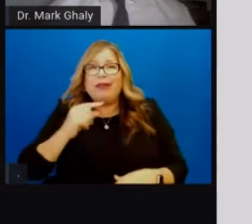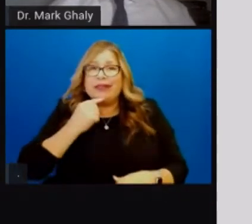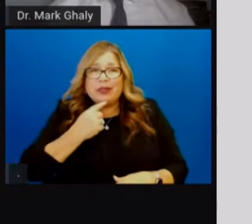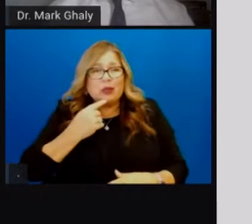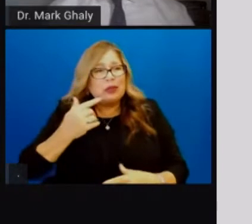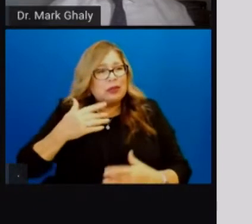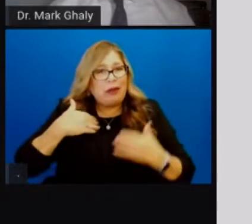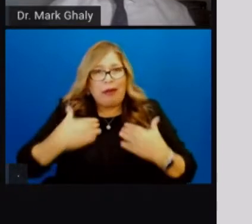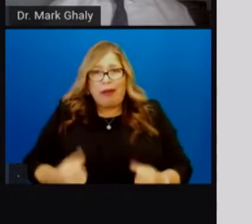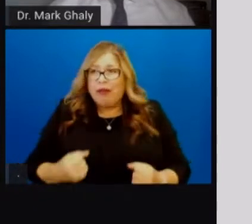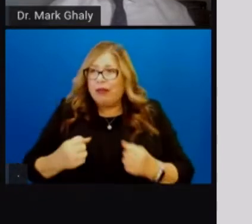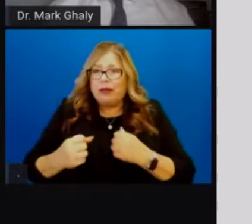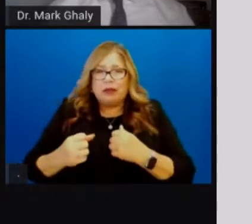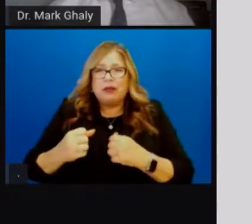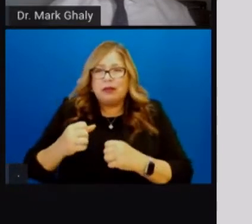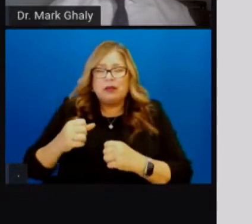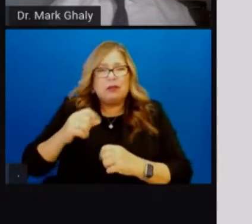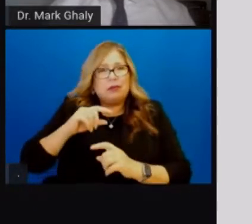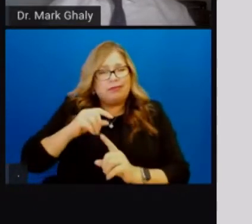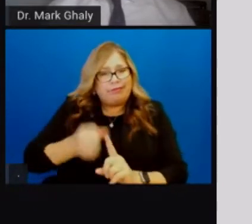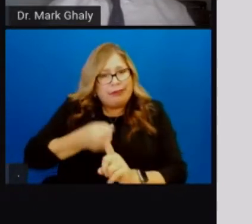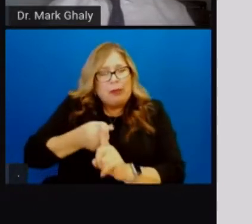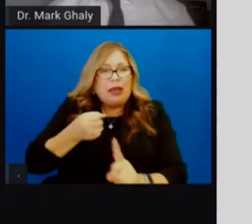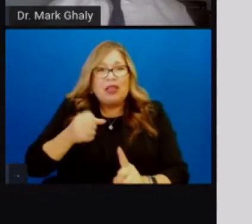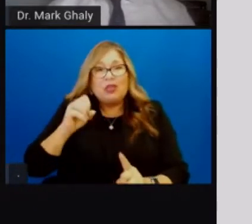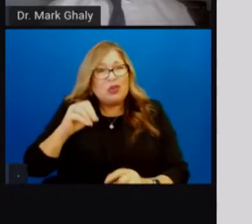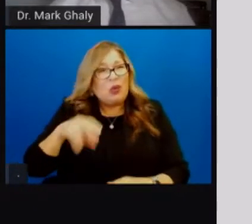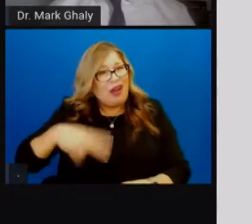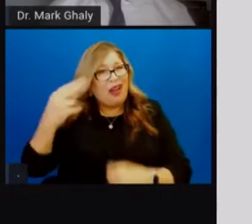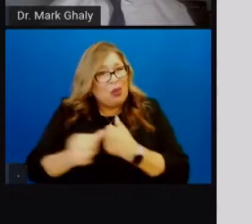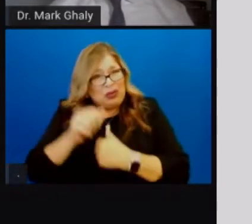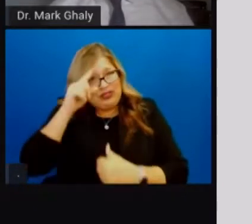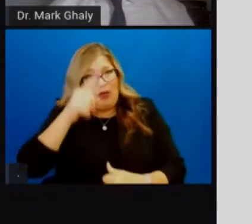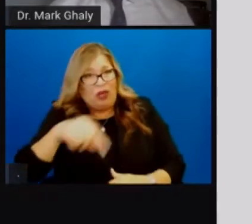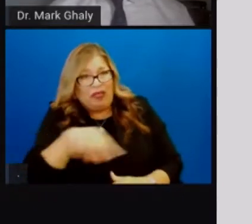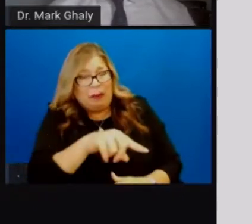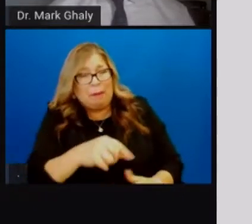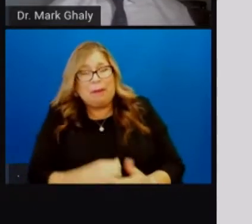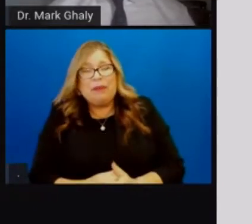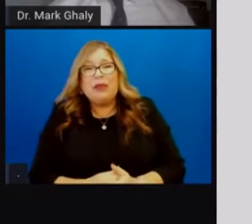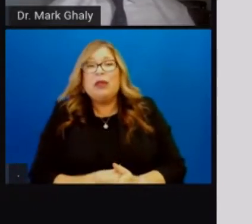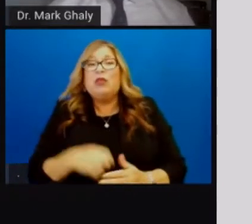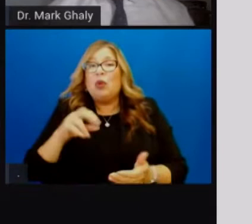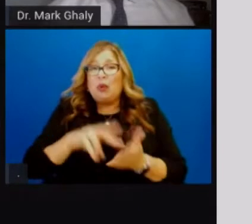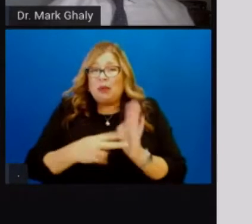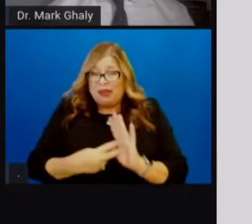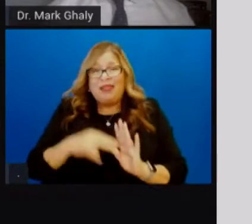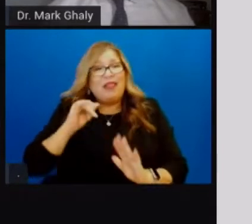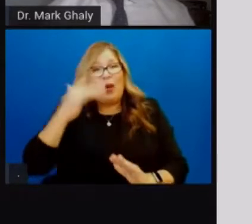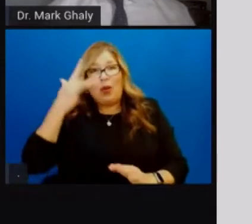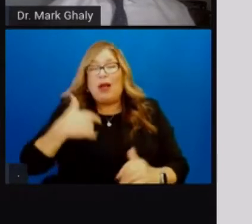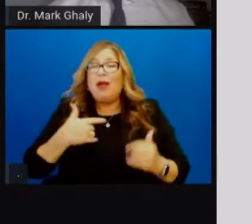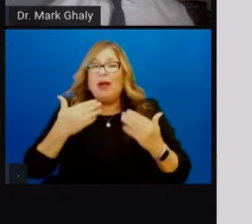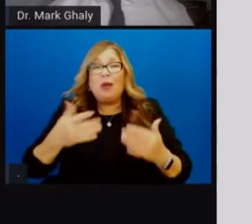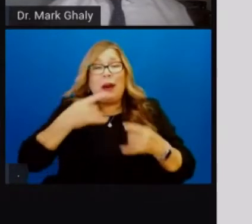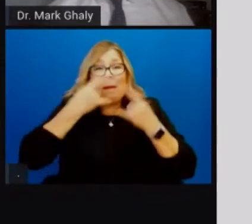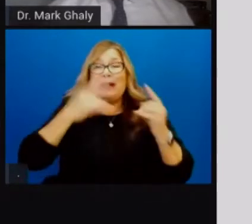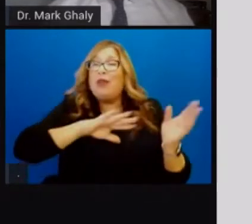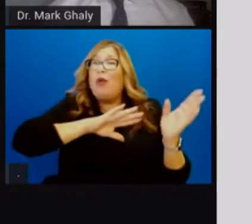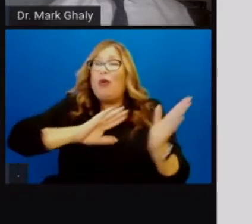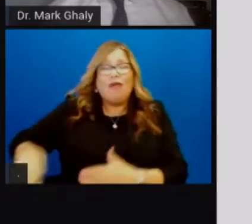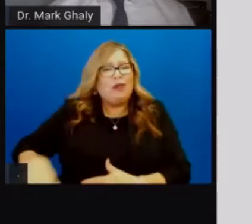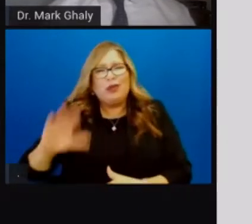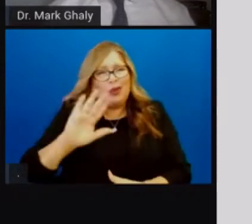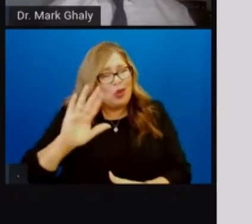high-risk environment that I have been mentioning. So we continue to lean into this strong recommendation that in our